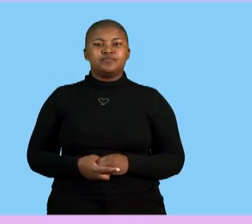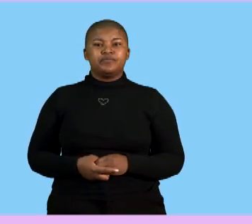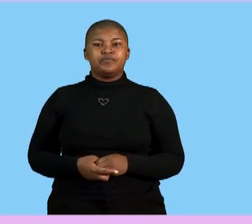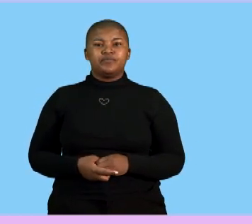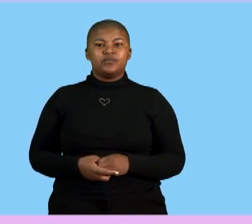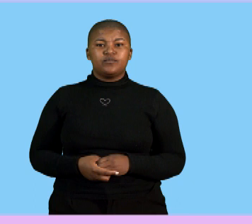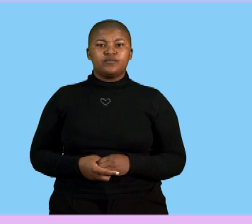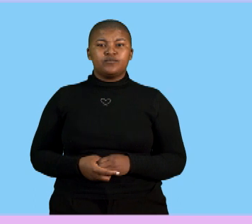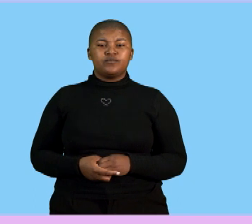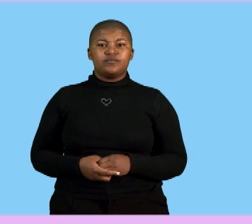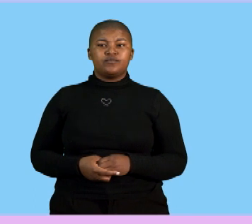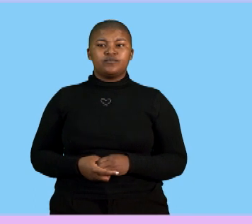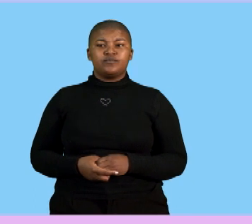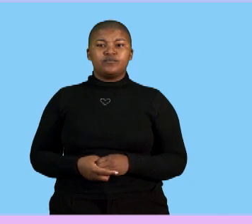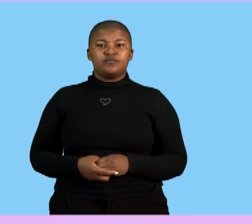day 10,